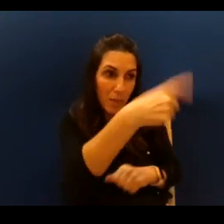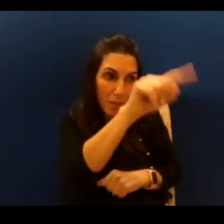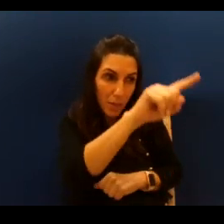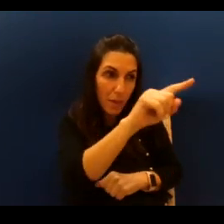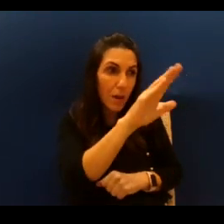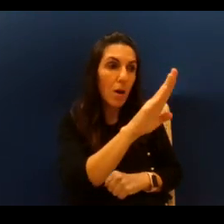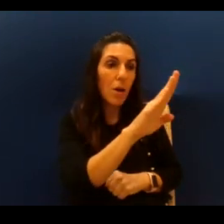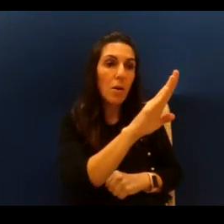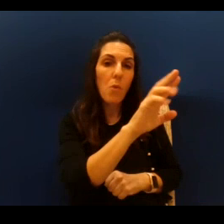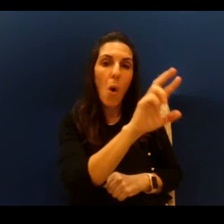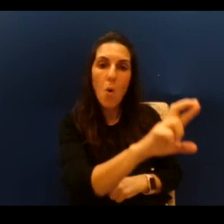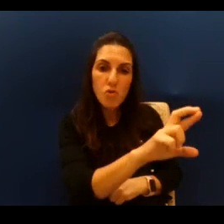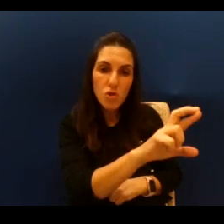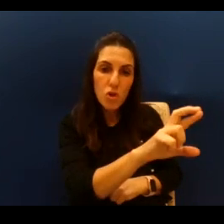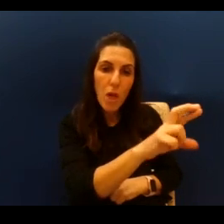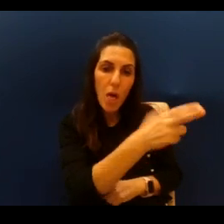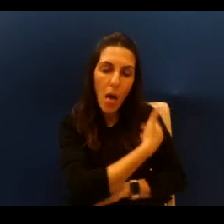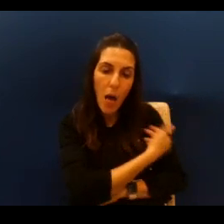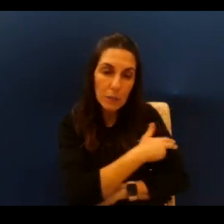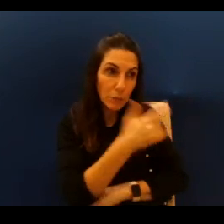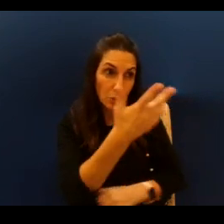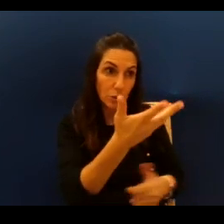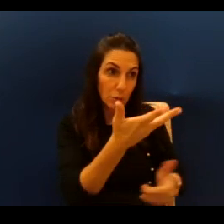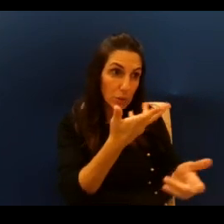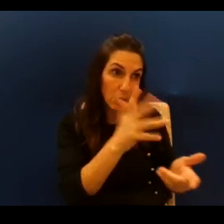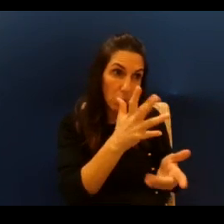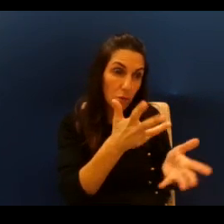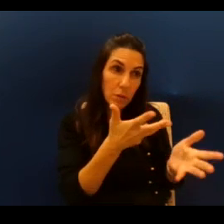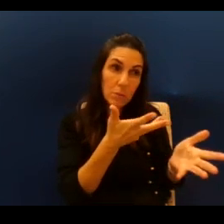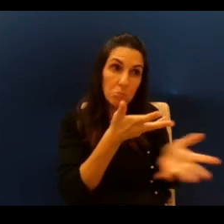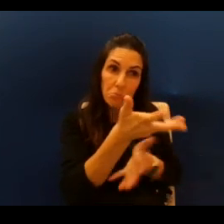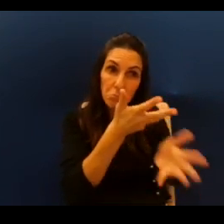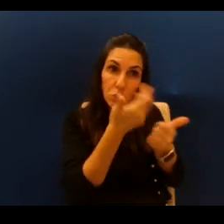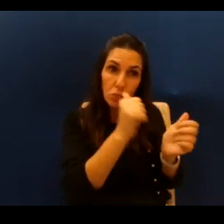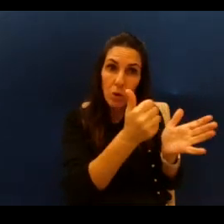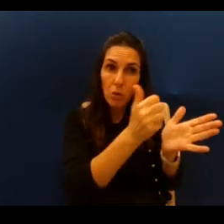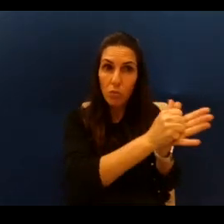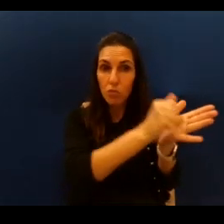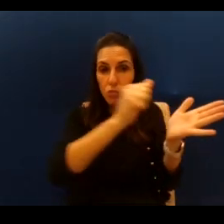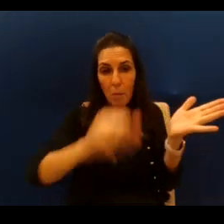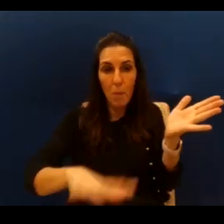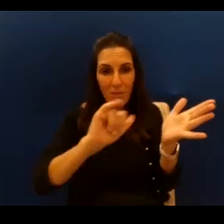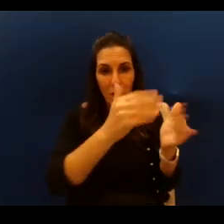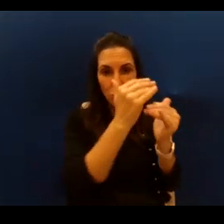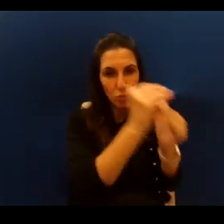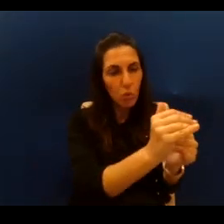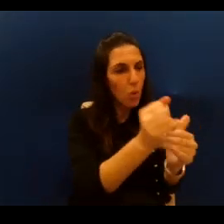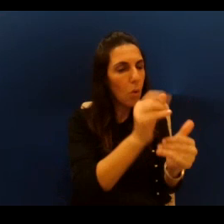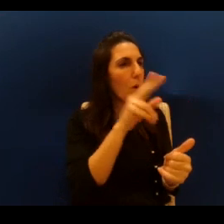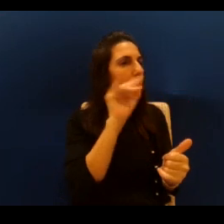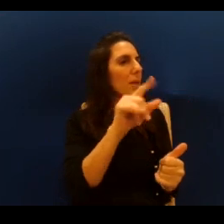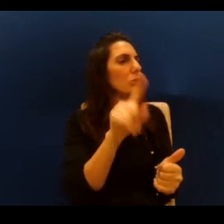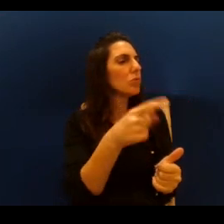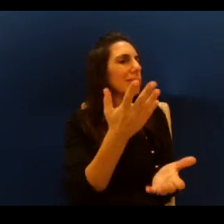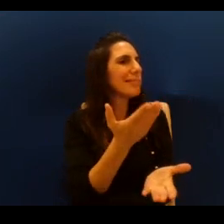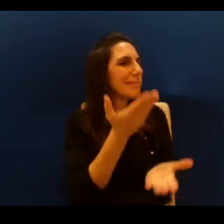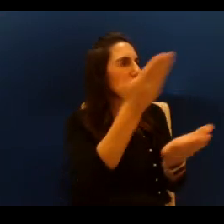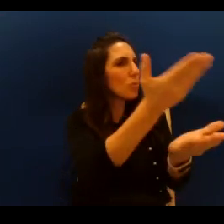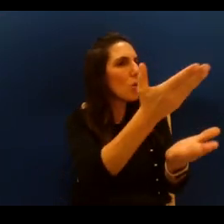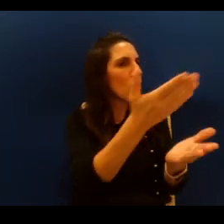they're, has there been conversation about removing this? Is this something that was just in their like proposed agreement